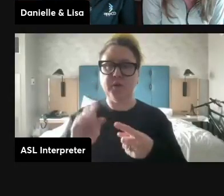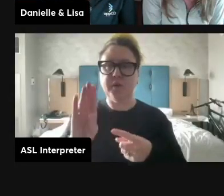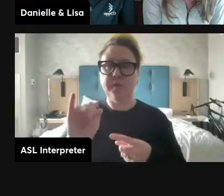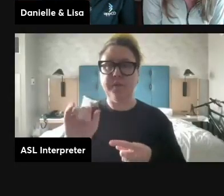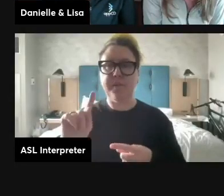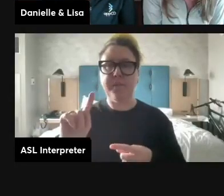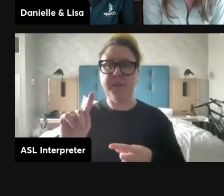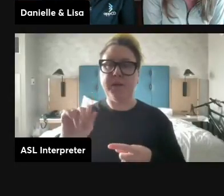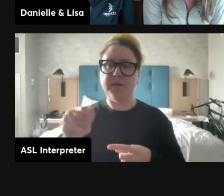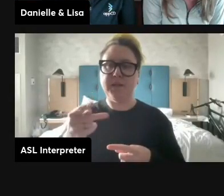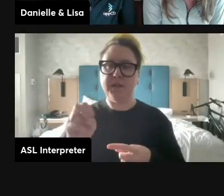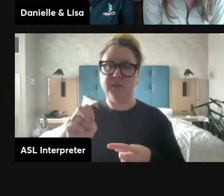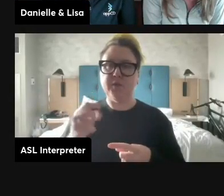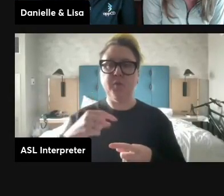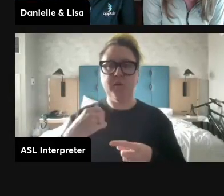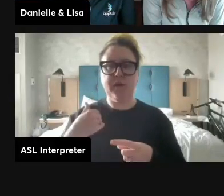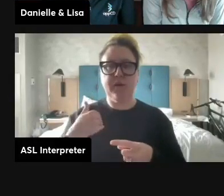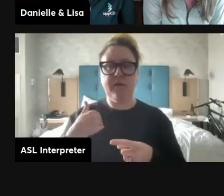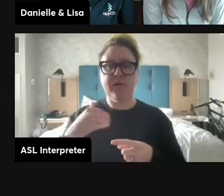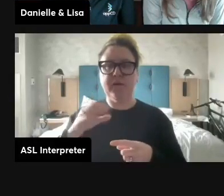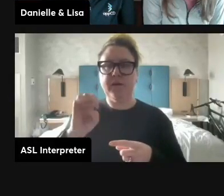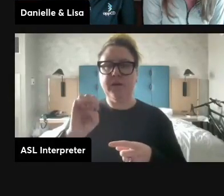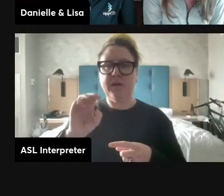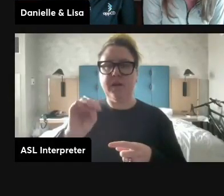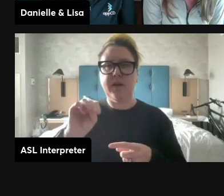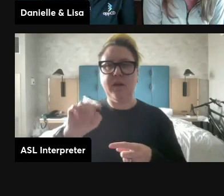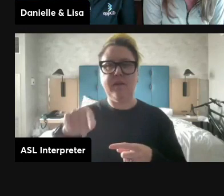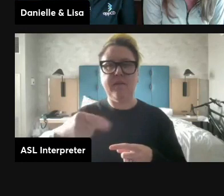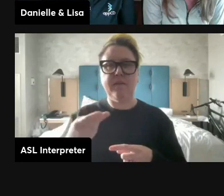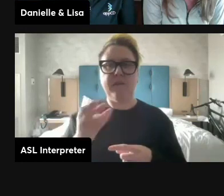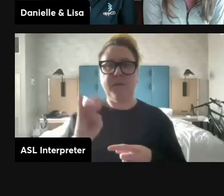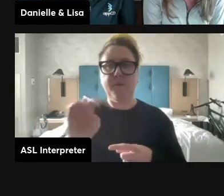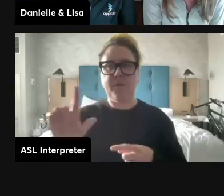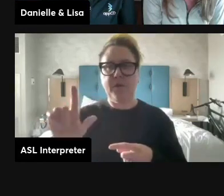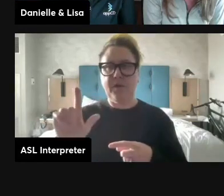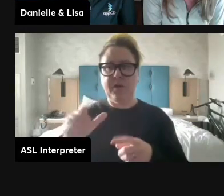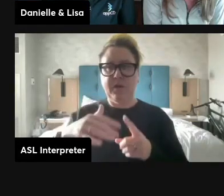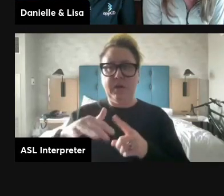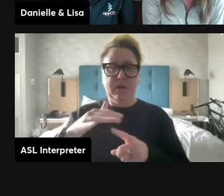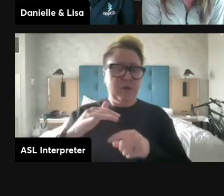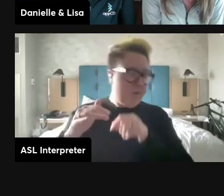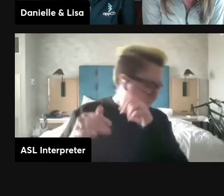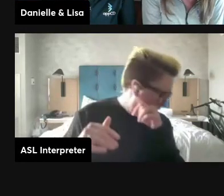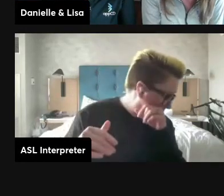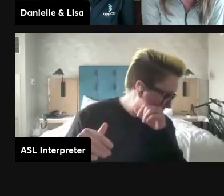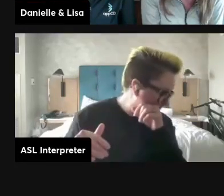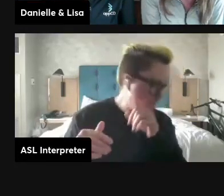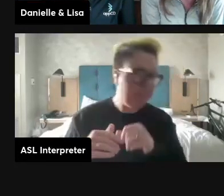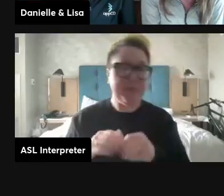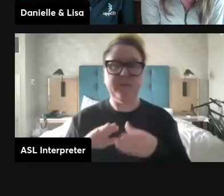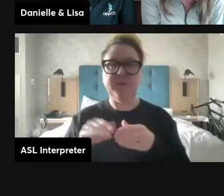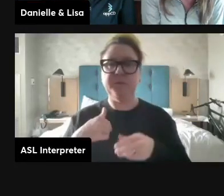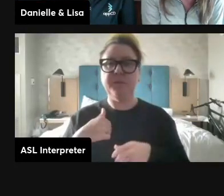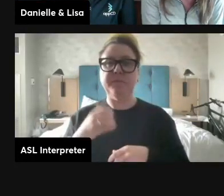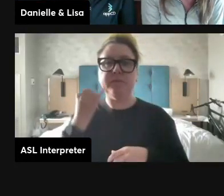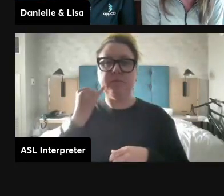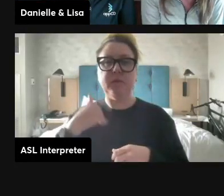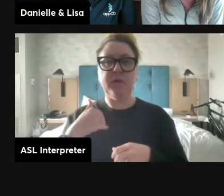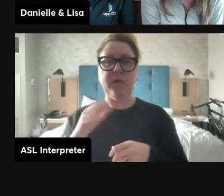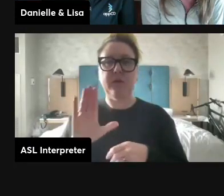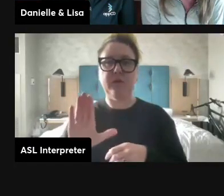have essentially an ephemeral environment for every PR. So you make your PR, you say provision ephemeral, and you get your own instance